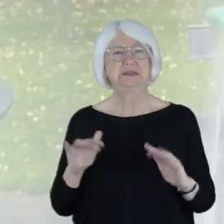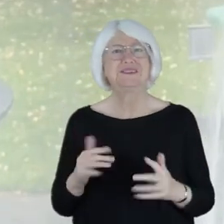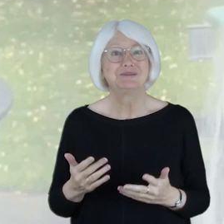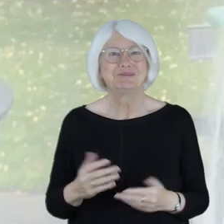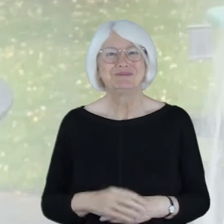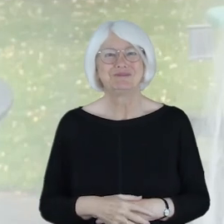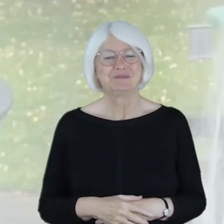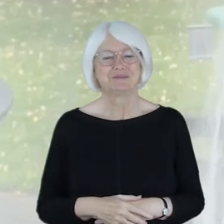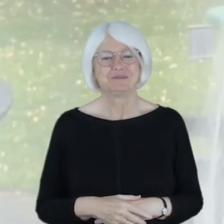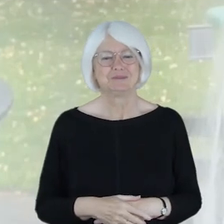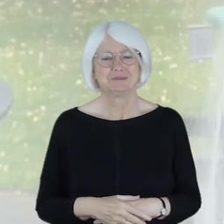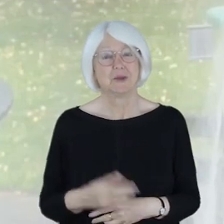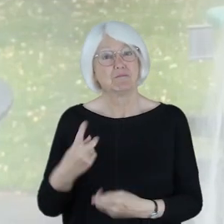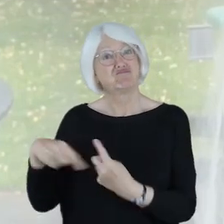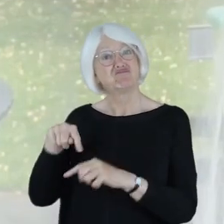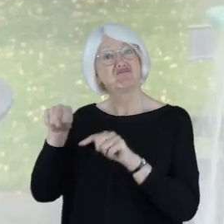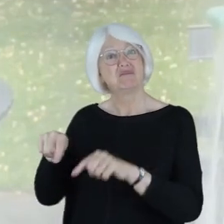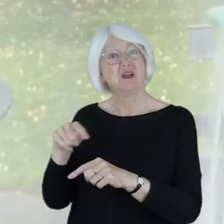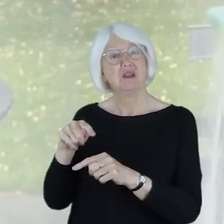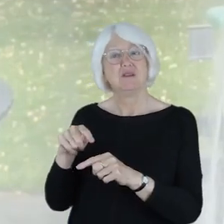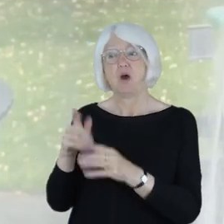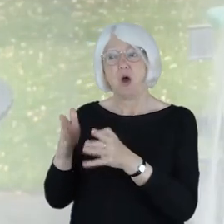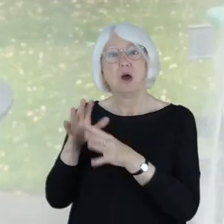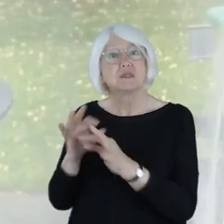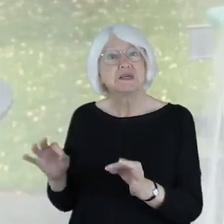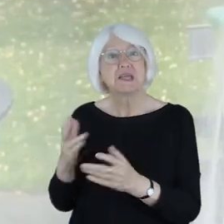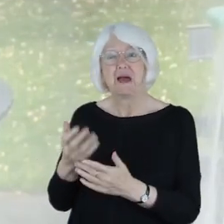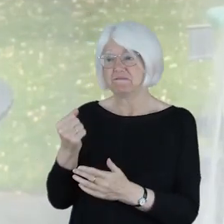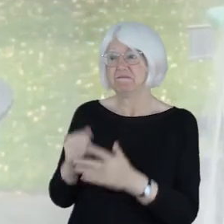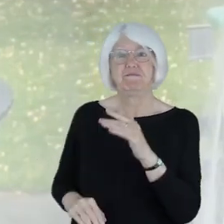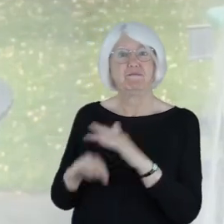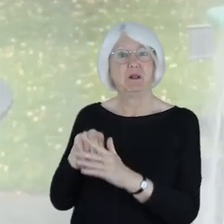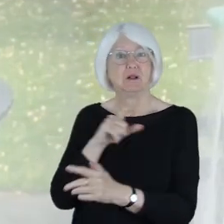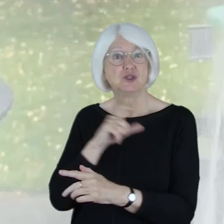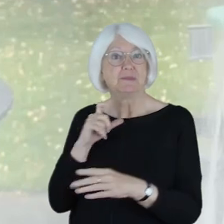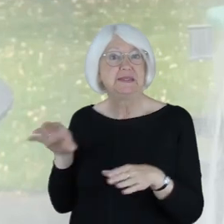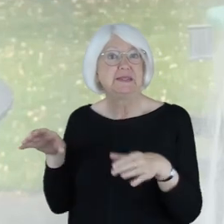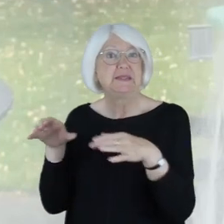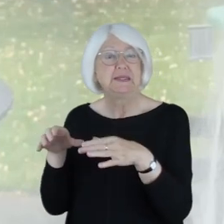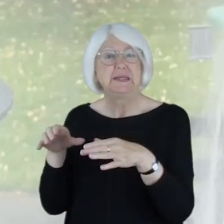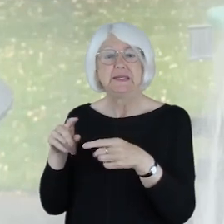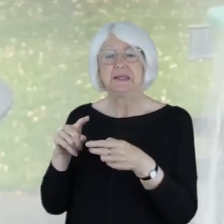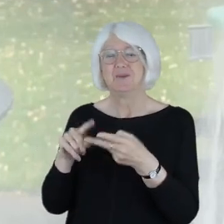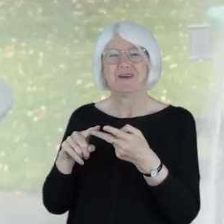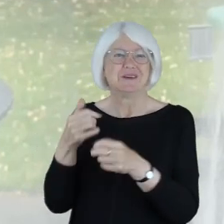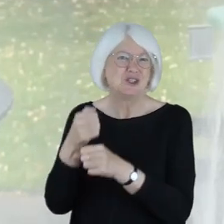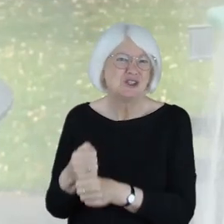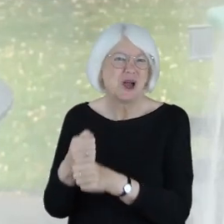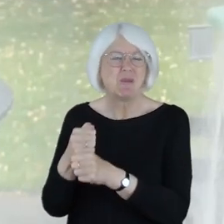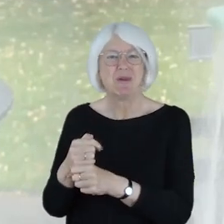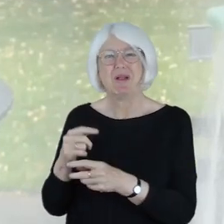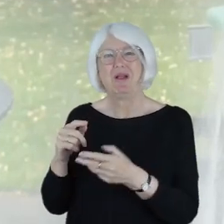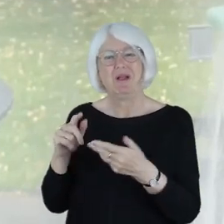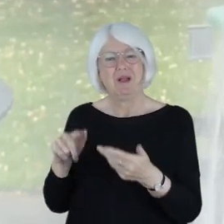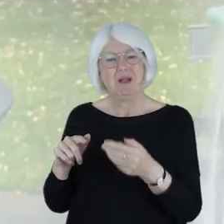got a full chaplaincy team, we've got a chapel, and whilst I'm not going to read the Bible to